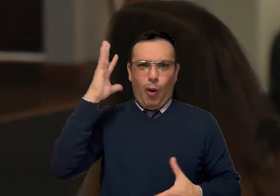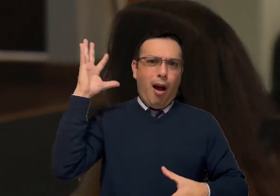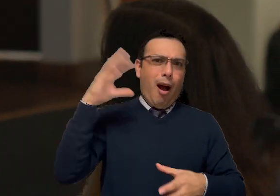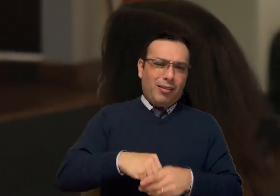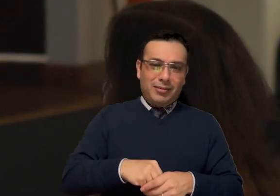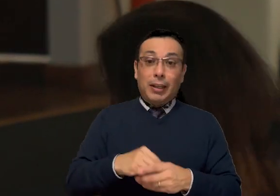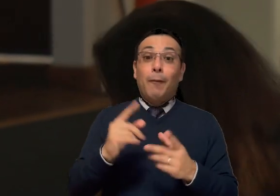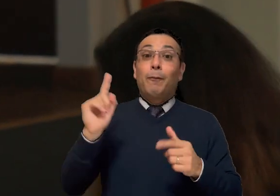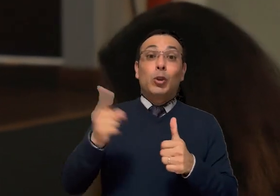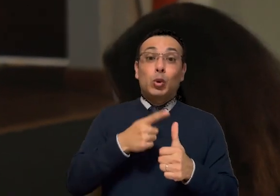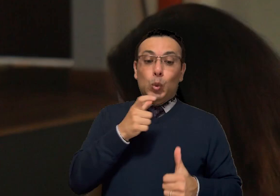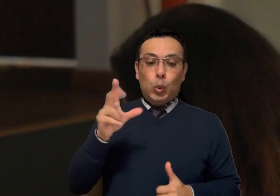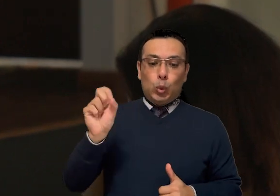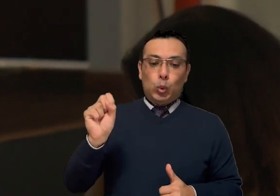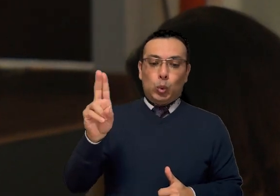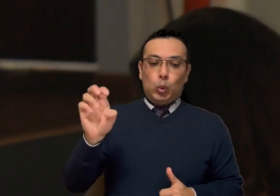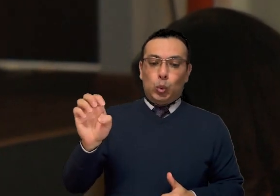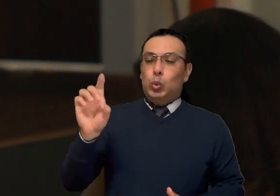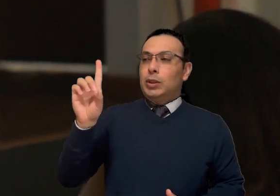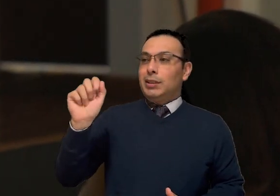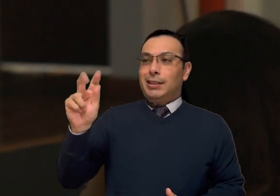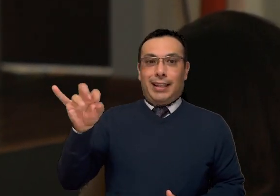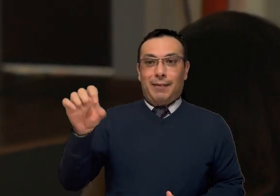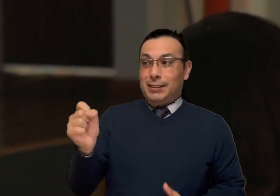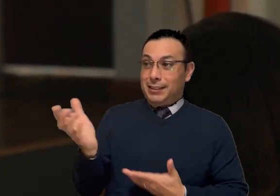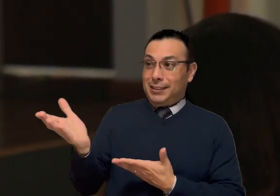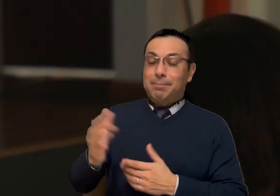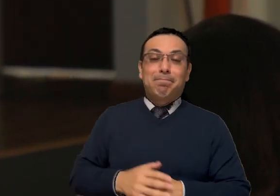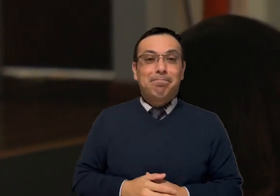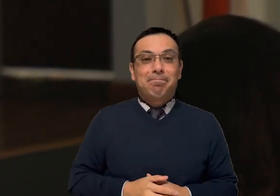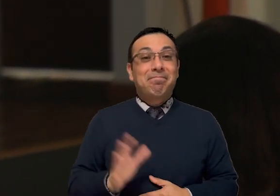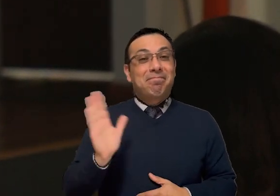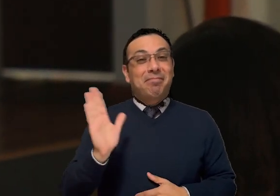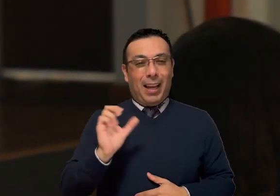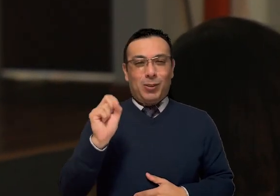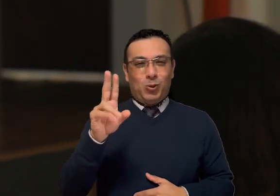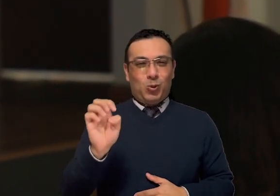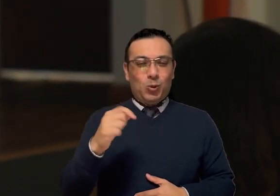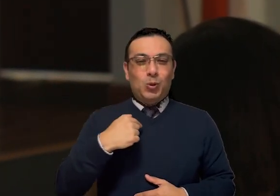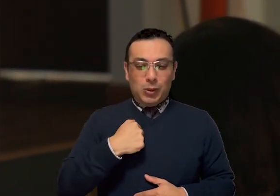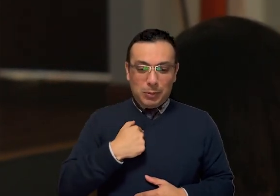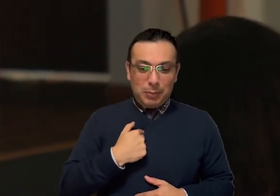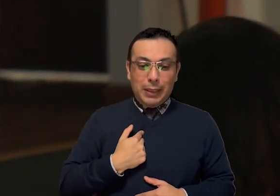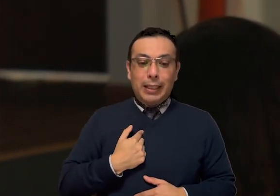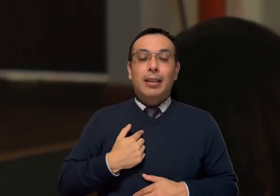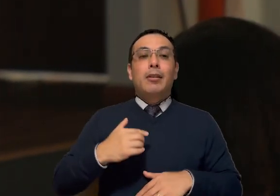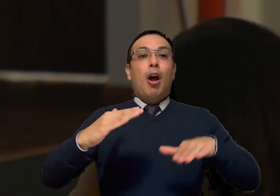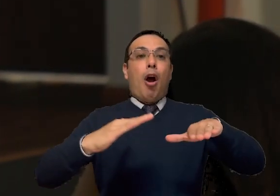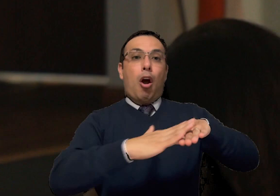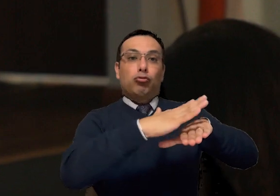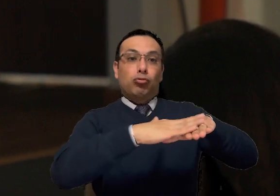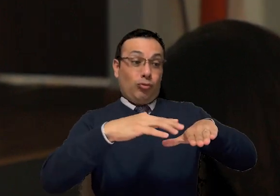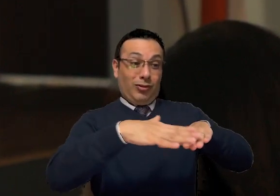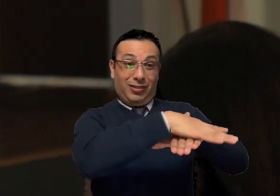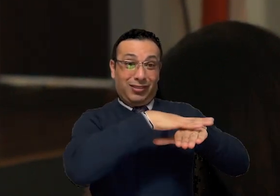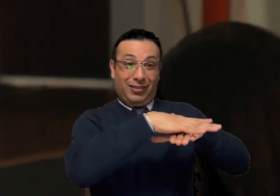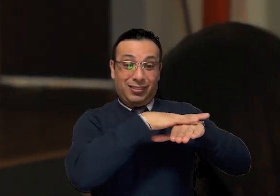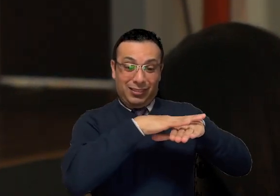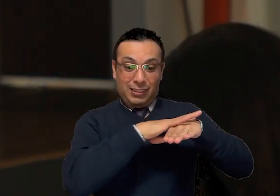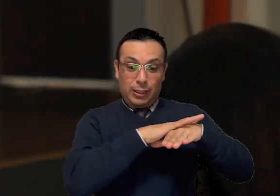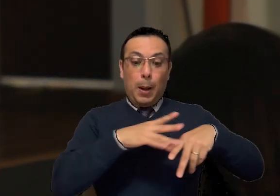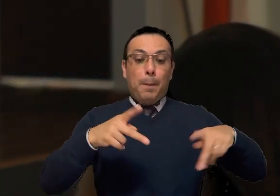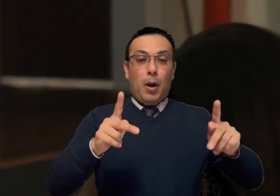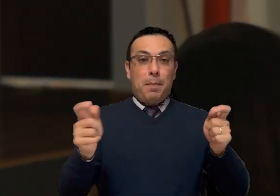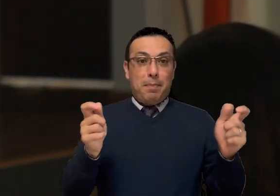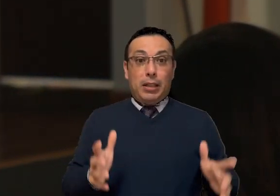I'm Sue Davis. I'm with Equinor, and I'm the onshore permitting manager after the presentation, you'll be able to find me at the